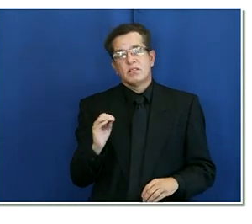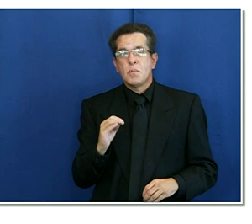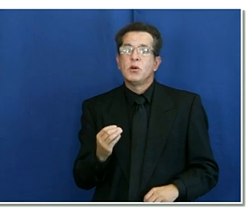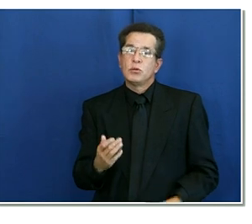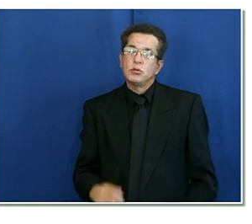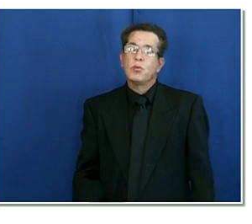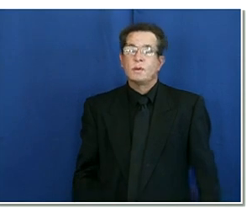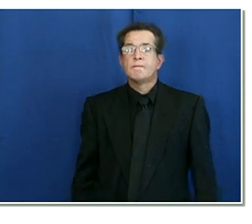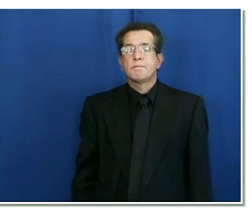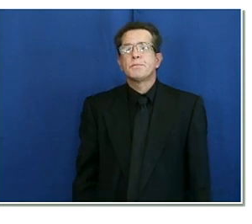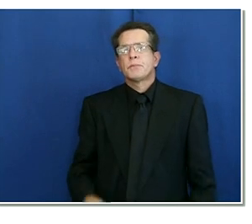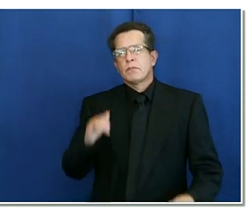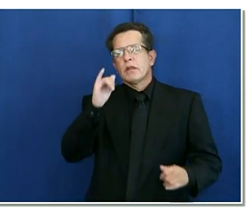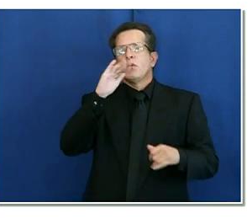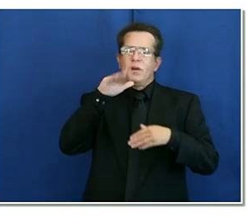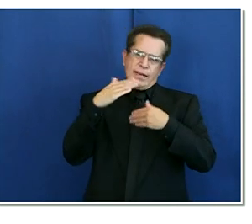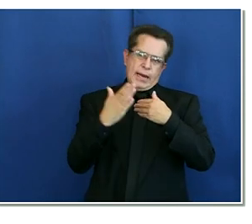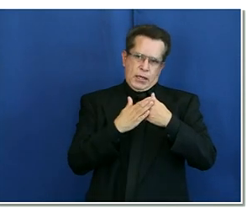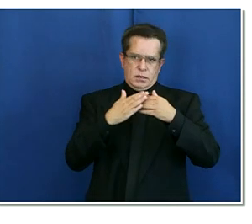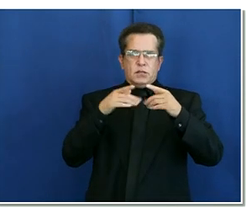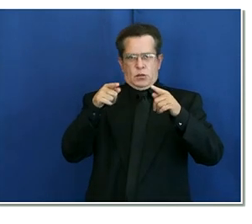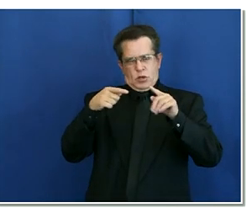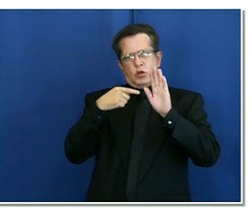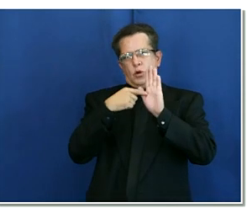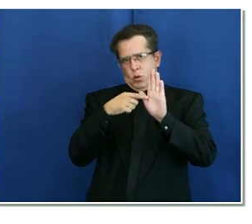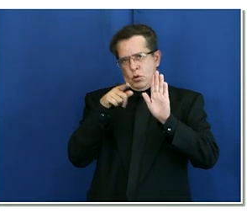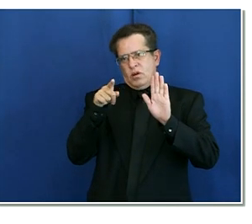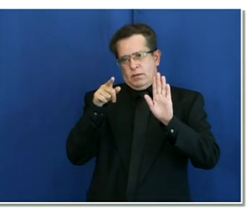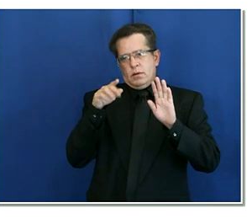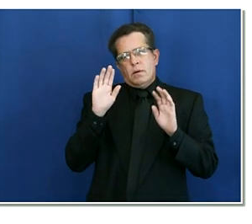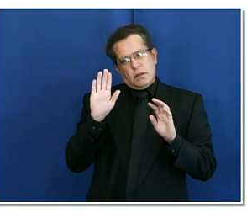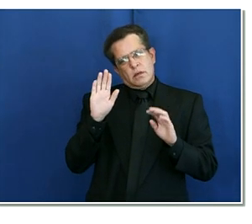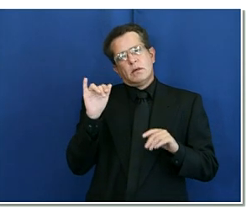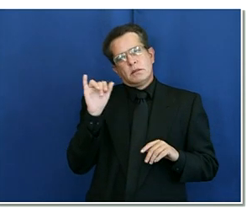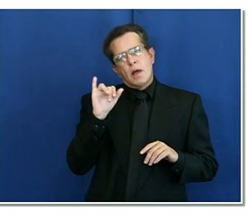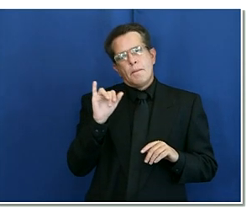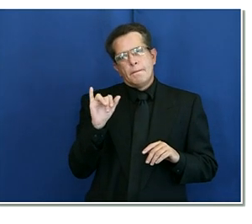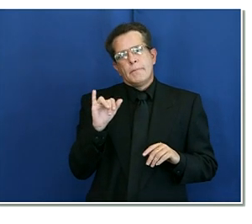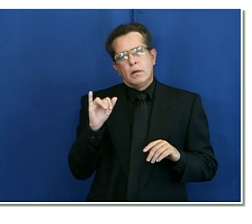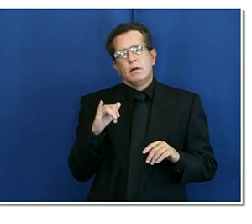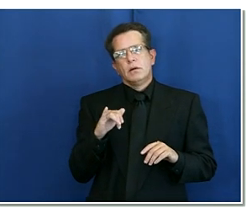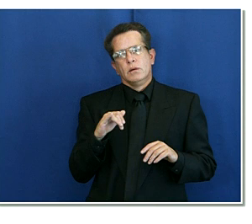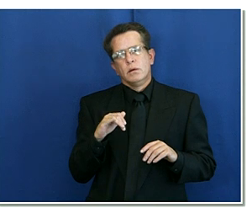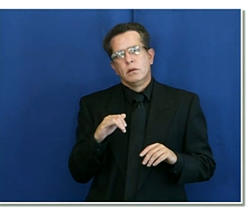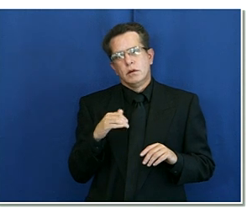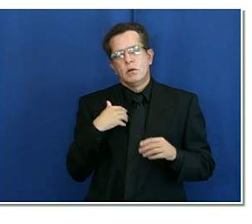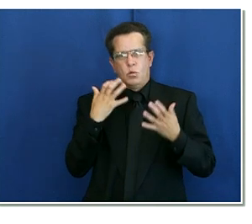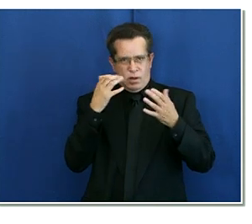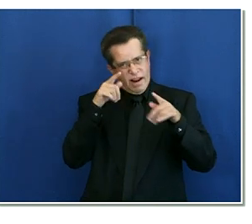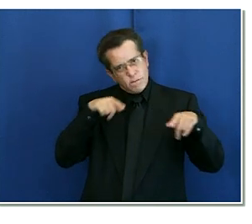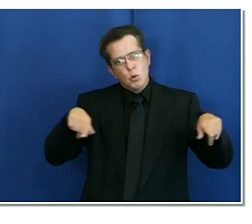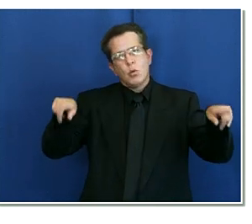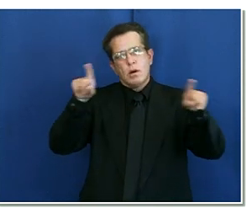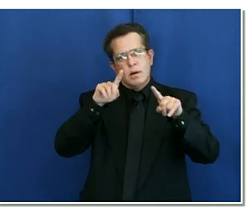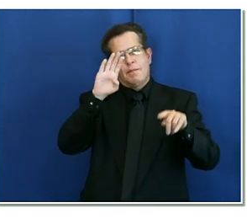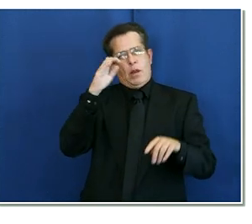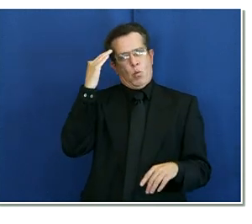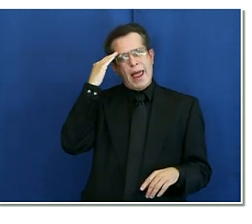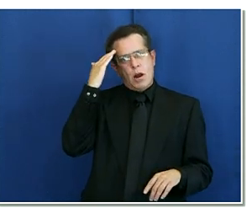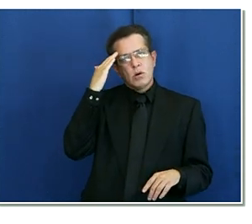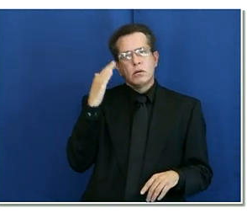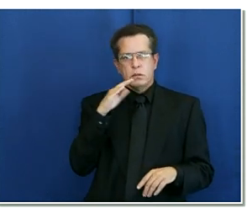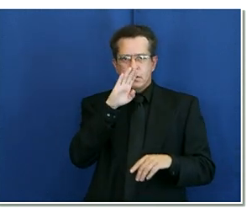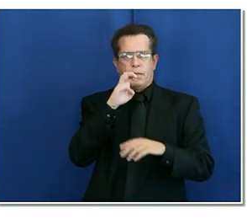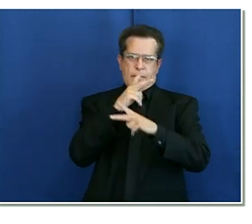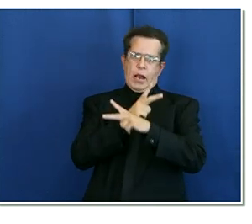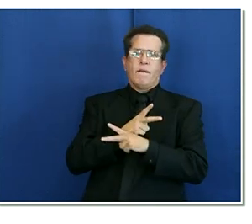Next slide. So we just want everyone to be cognizant, and we give